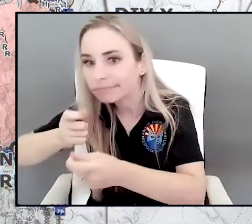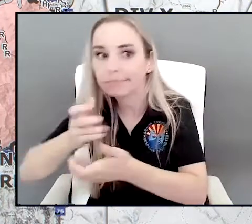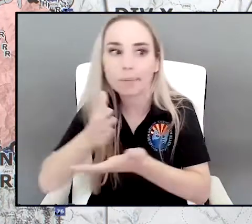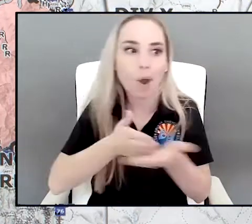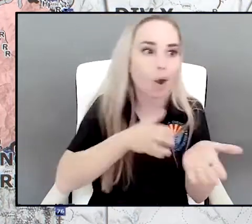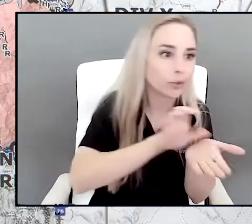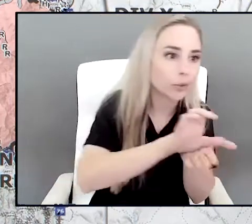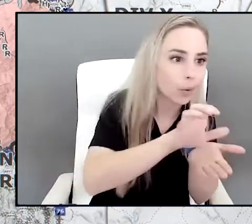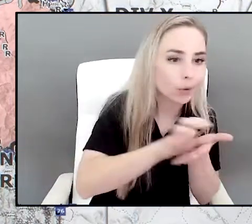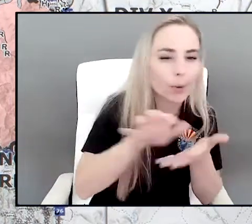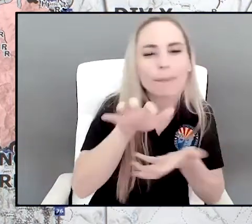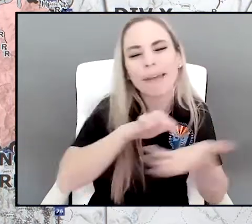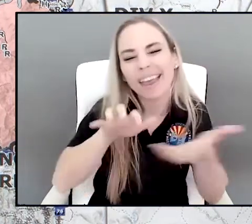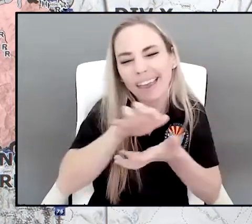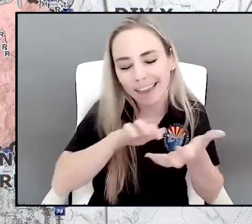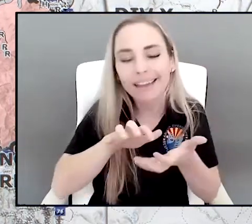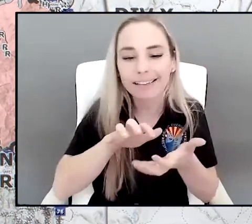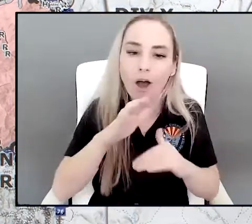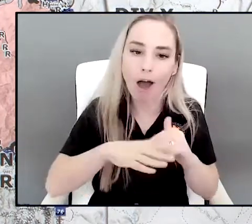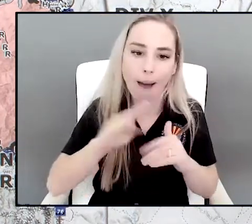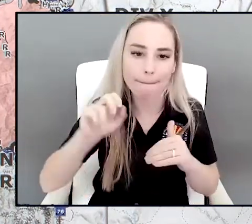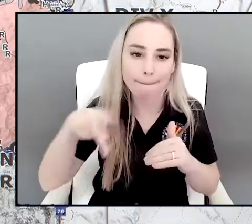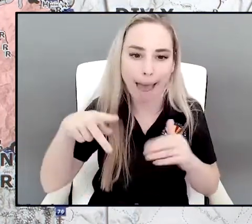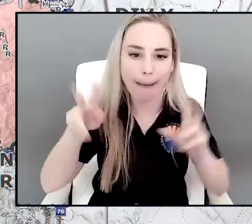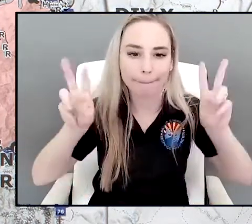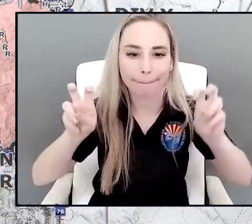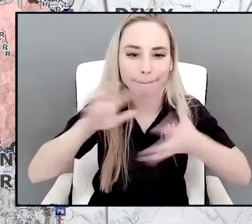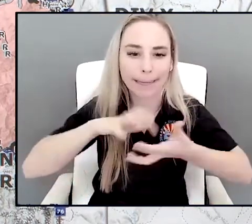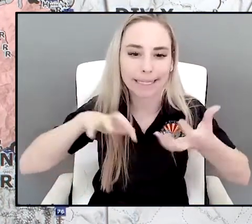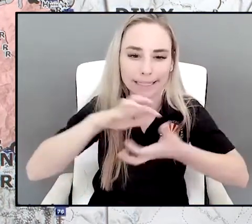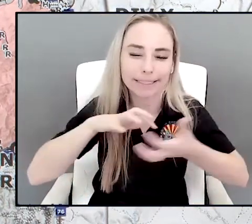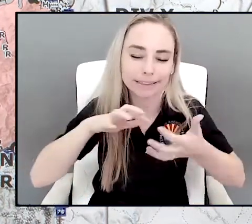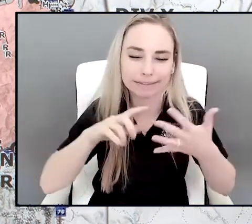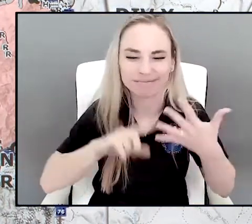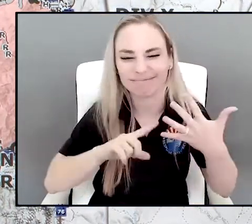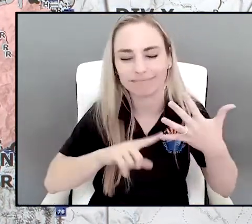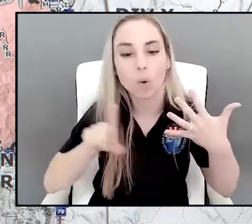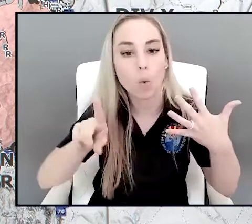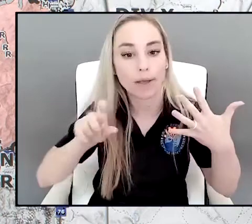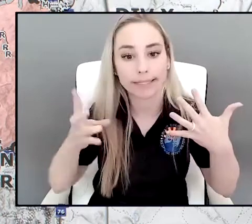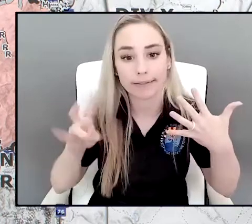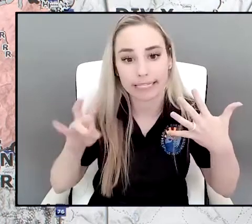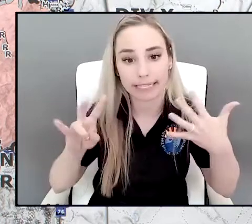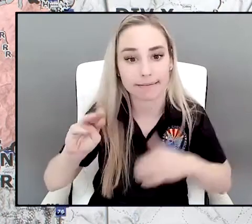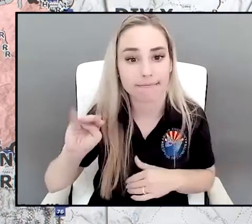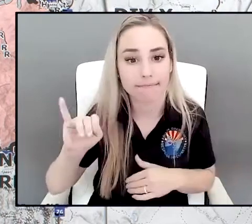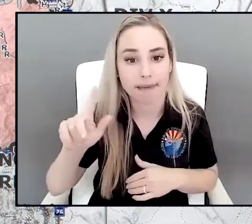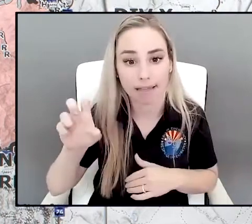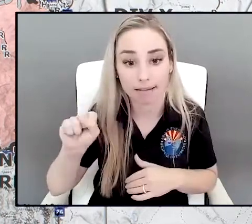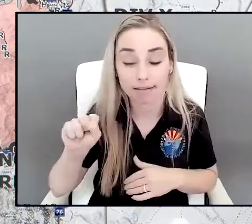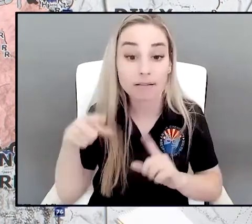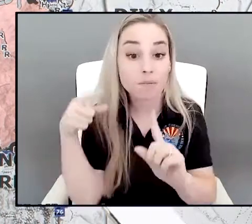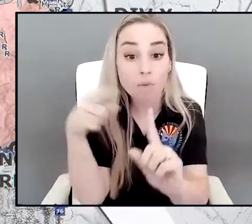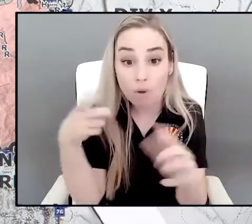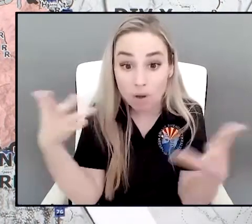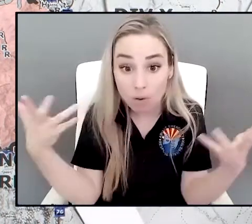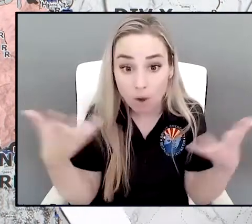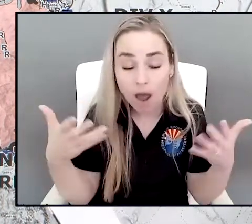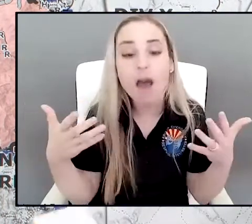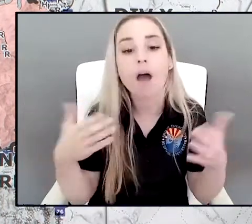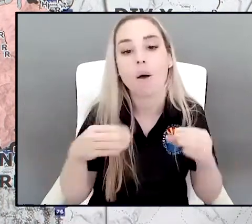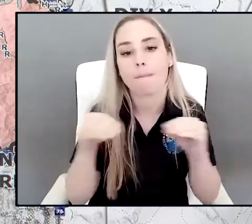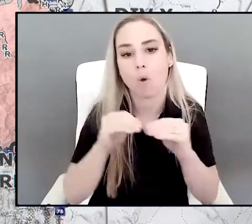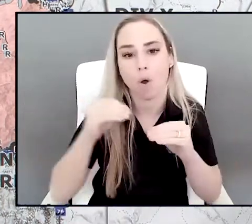just a mixture of stuff. And so the way they mapped them, and that's 117. Any way you slice it, we're